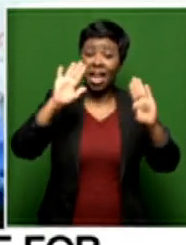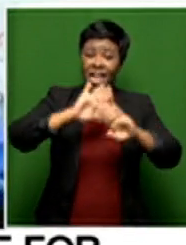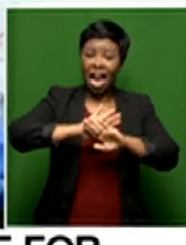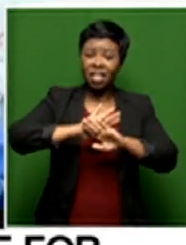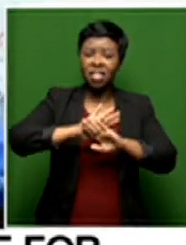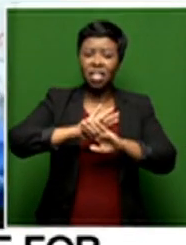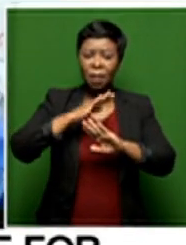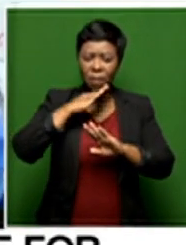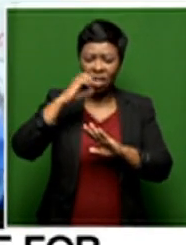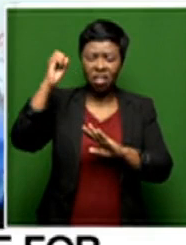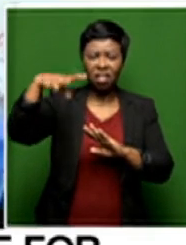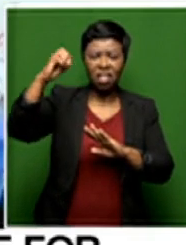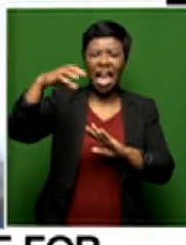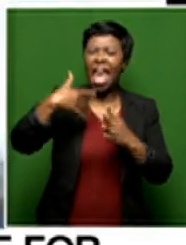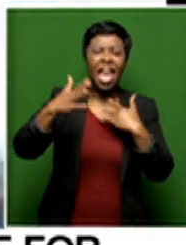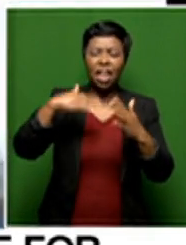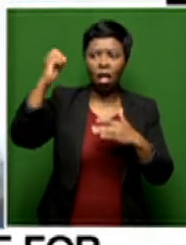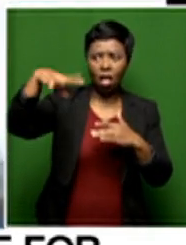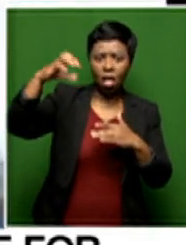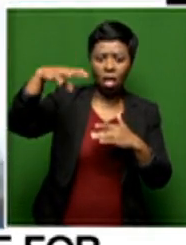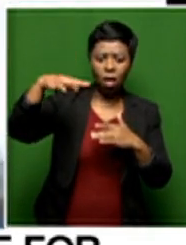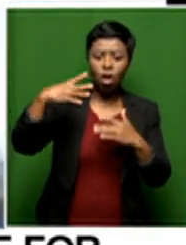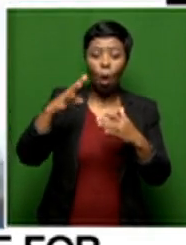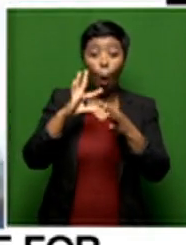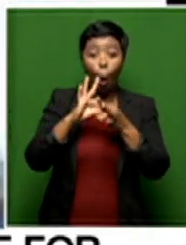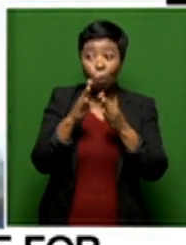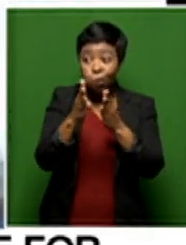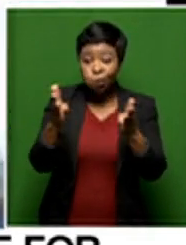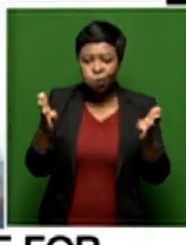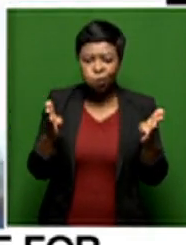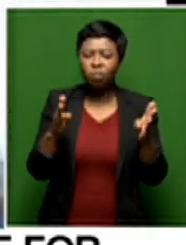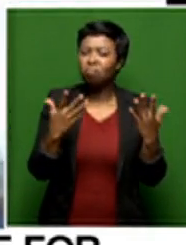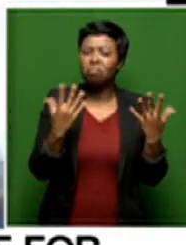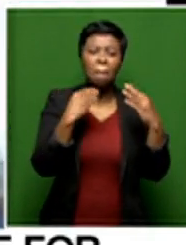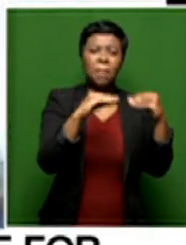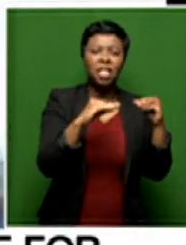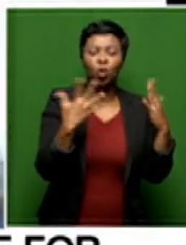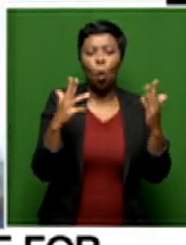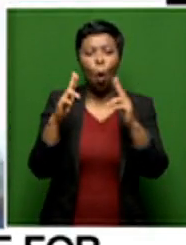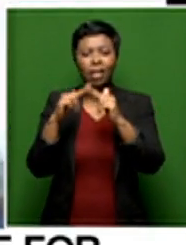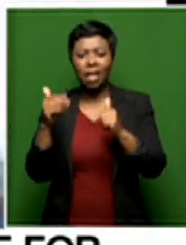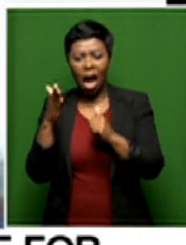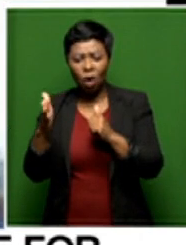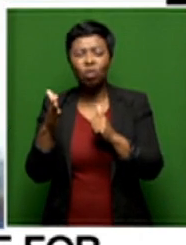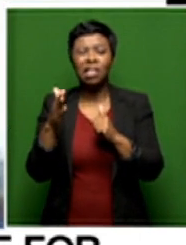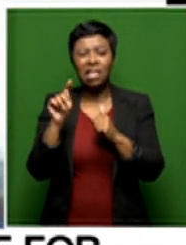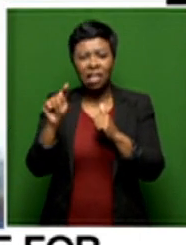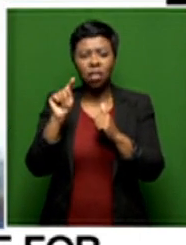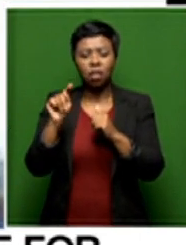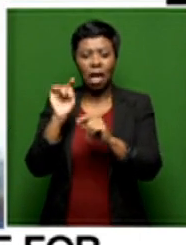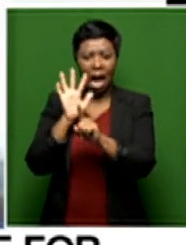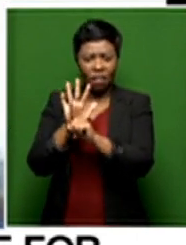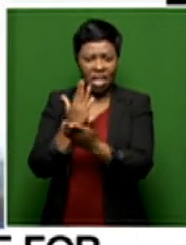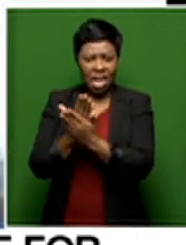basically the flick of a switch. Any light that you have around your house, business, in the town, that could be